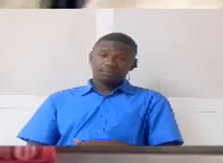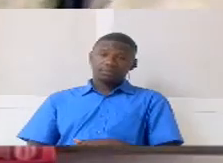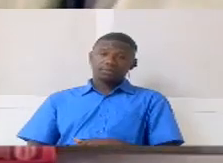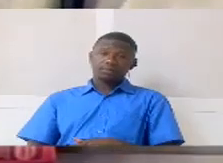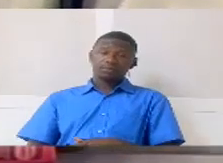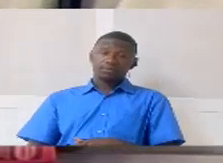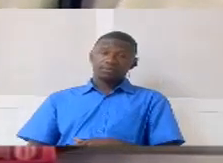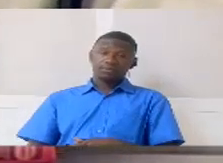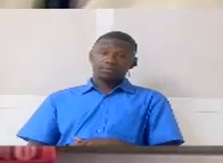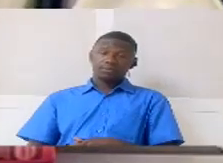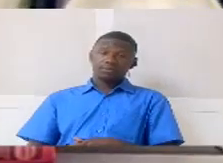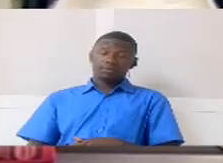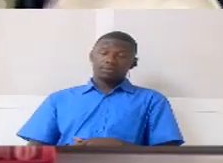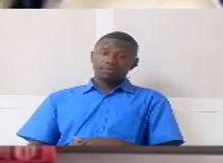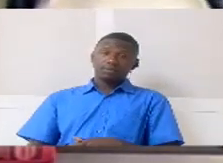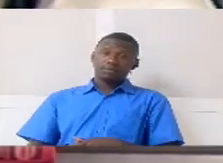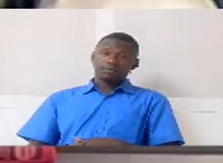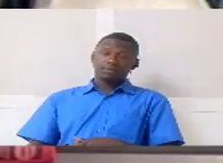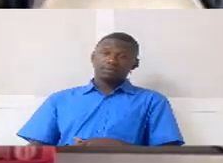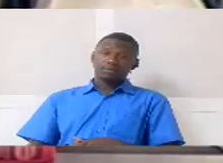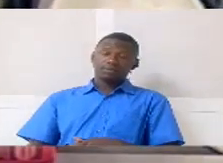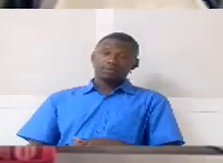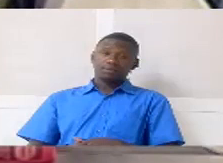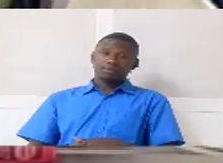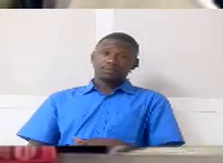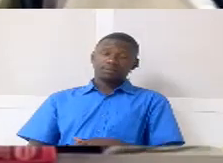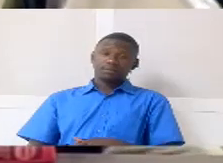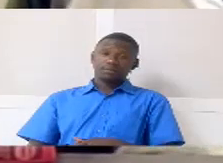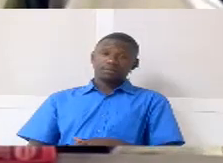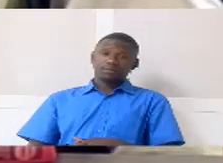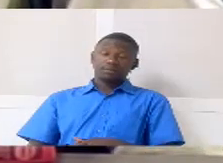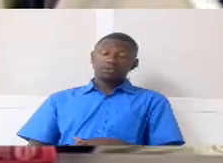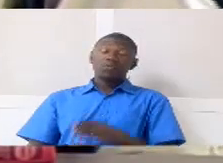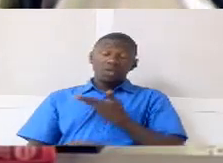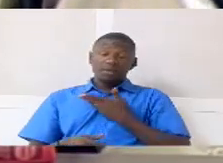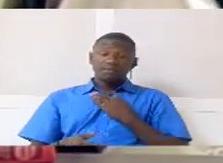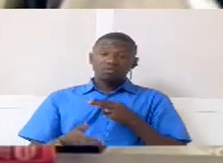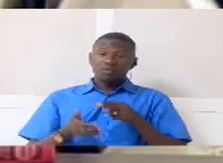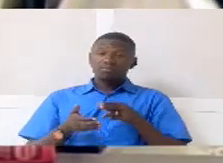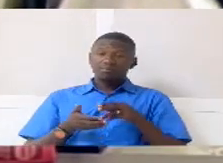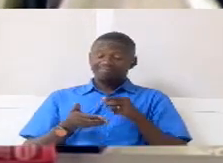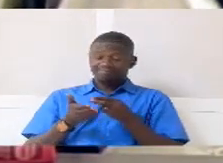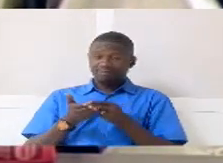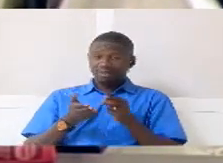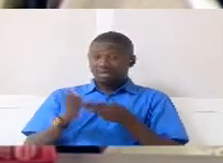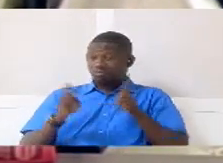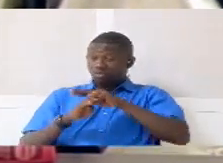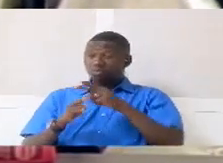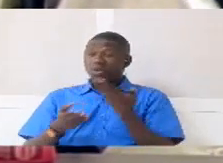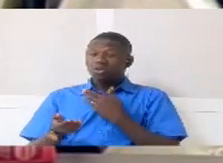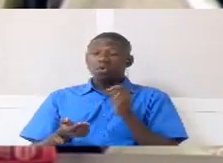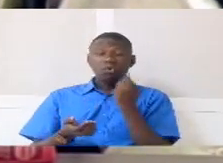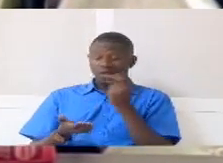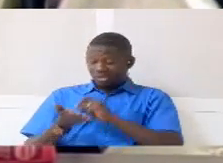dro NIA officer. Fo la mol don ba de wole talde bari toli te hangina ke nyinka. We have some records where you just write down NIA